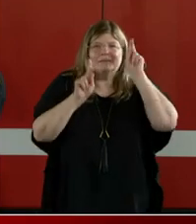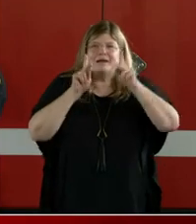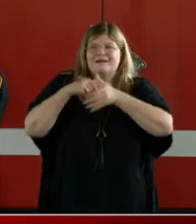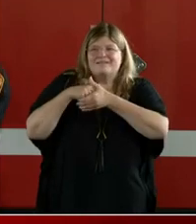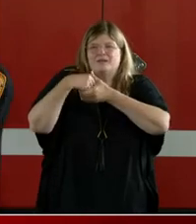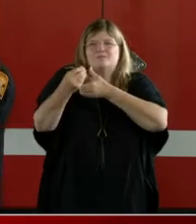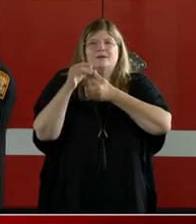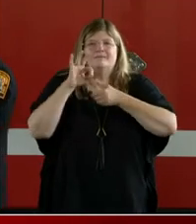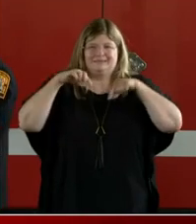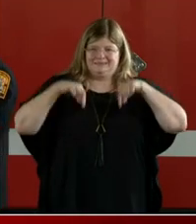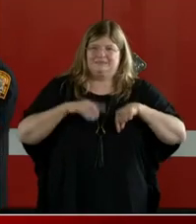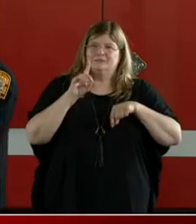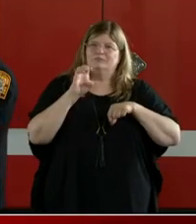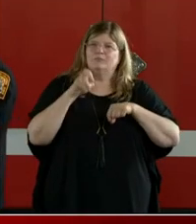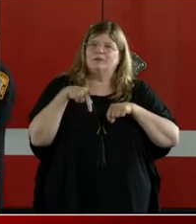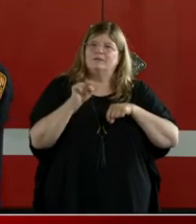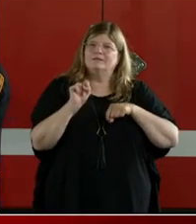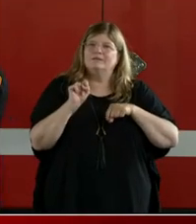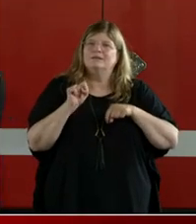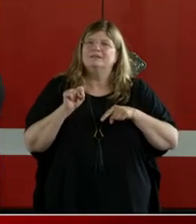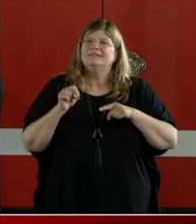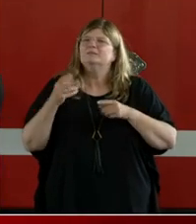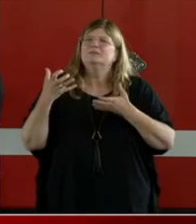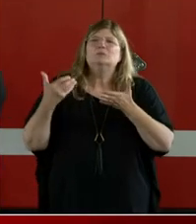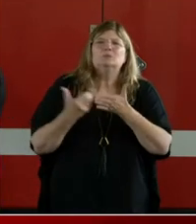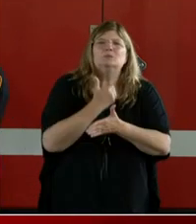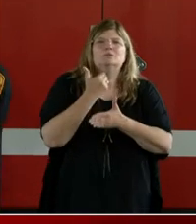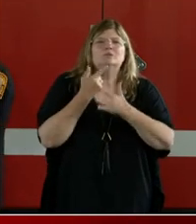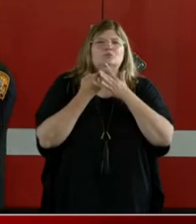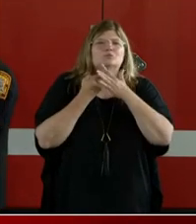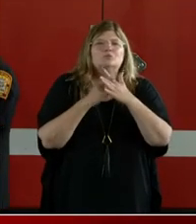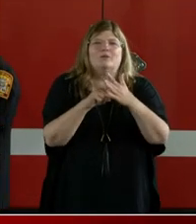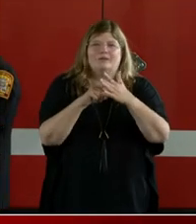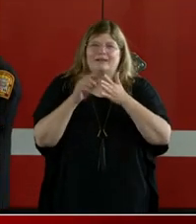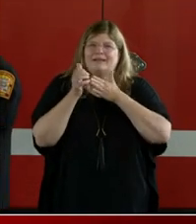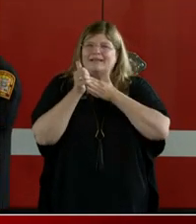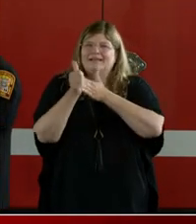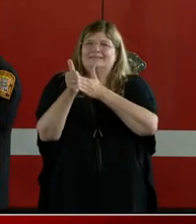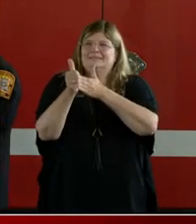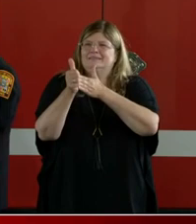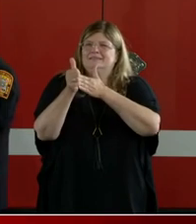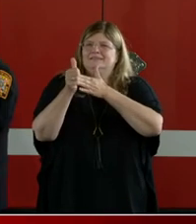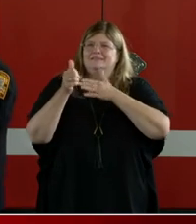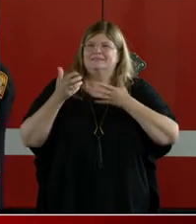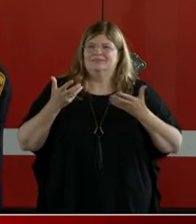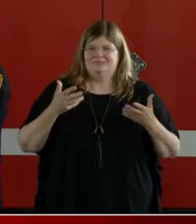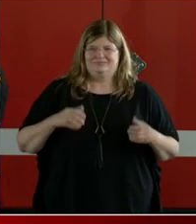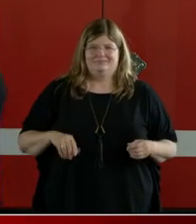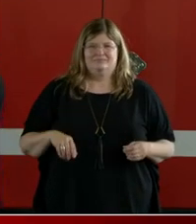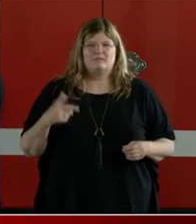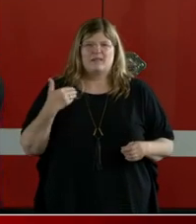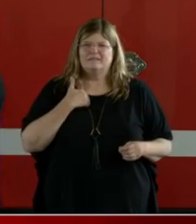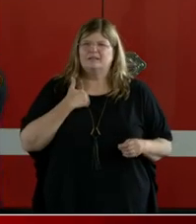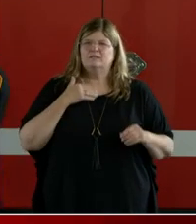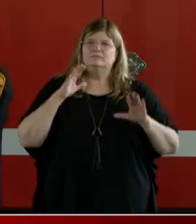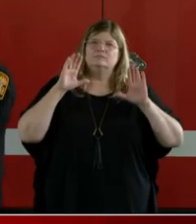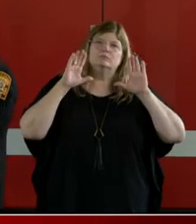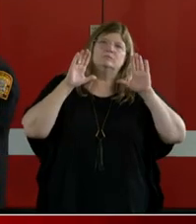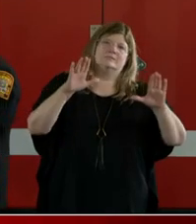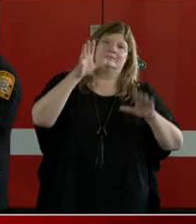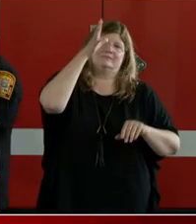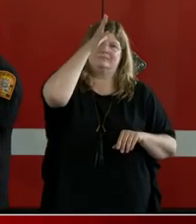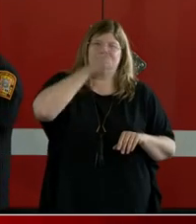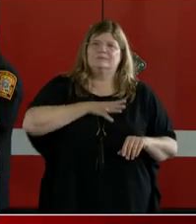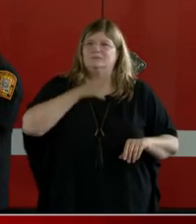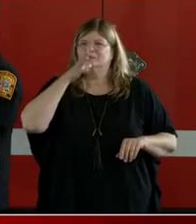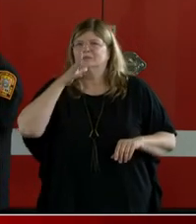we needed a fresh start in leadership. We knew that we had fantastic men and women.